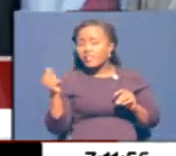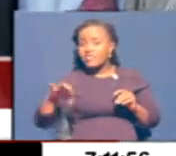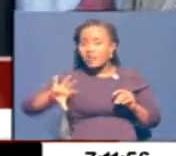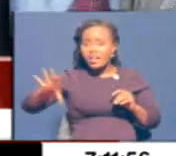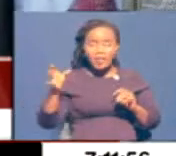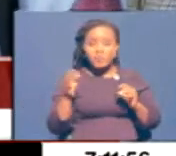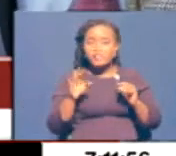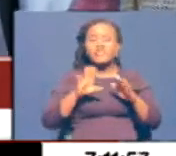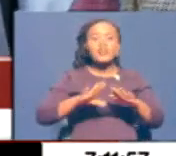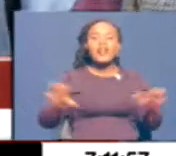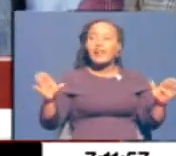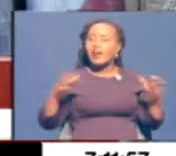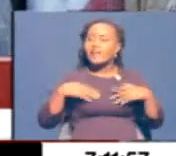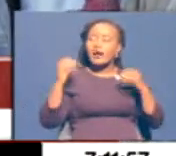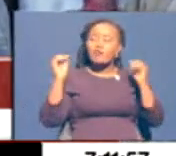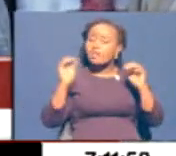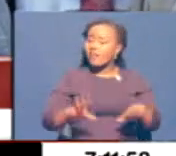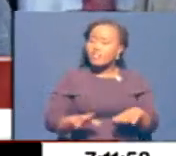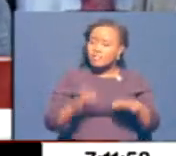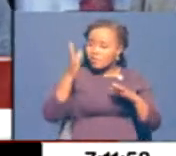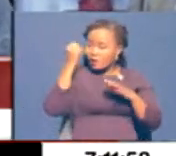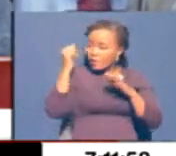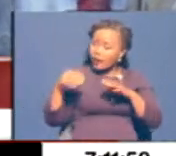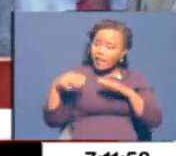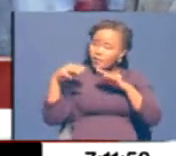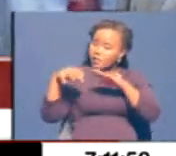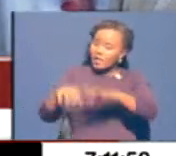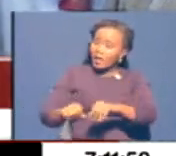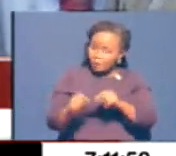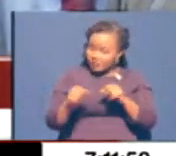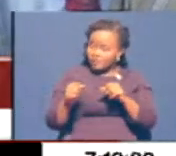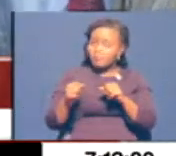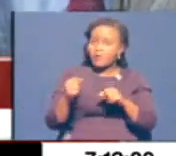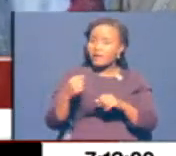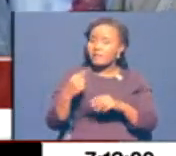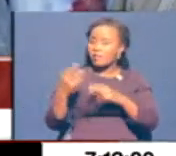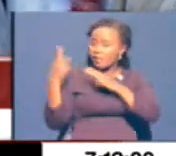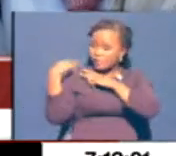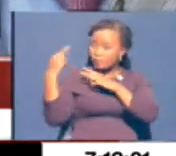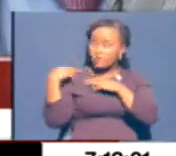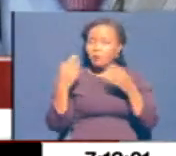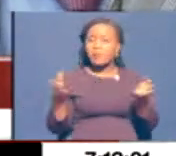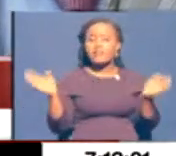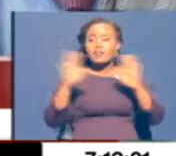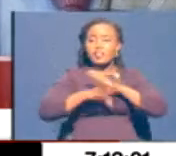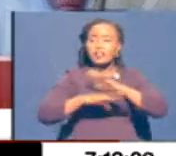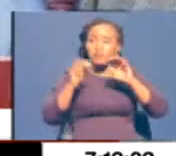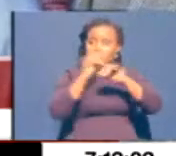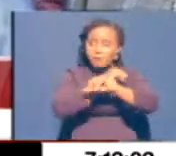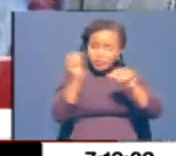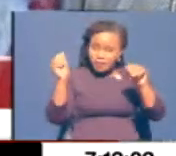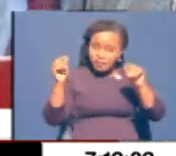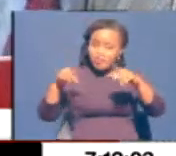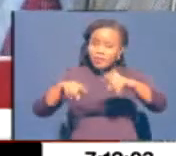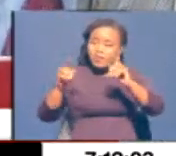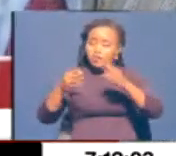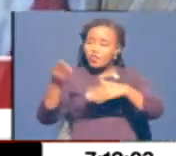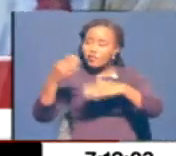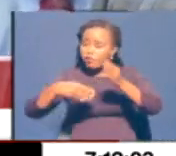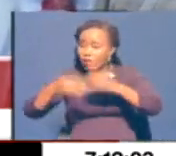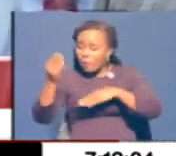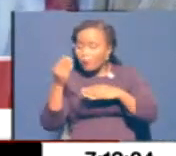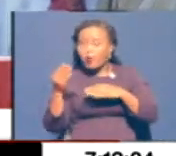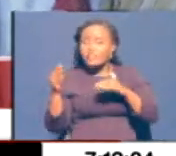because of grabbing visited on them by Deputy President. He bought grab land with full